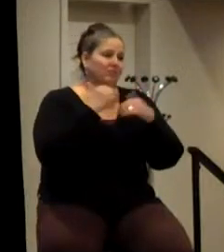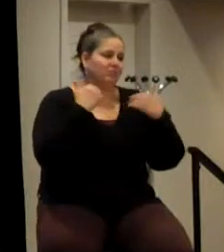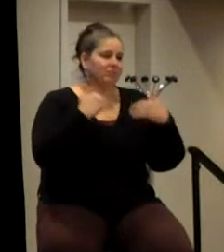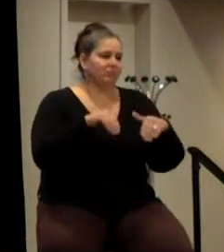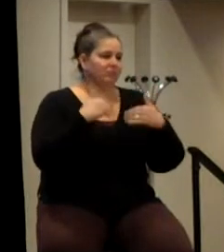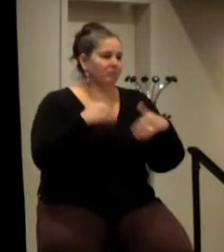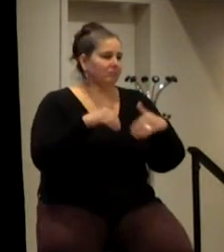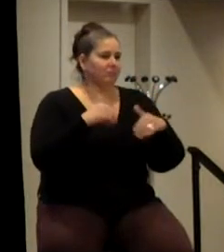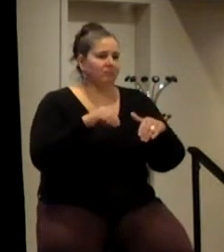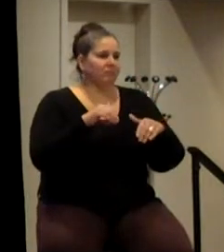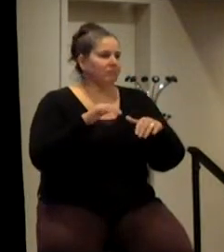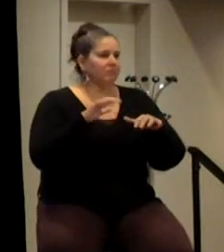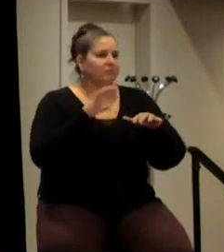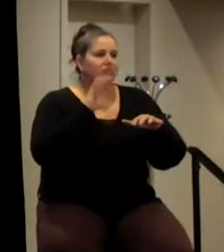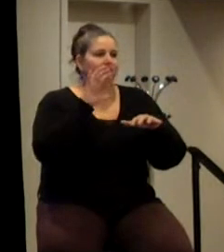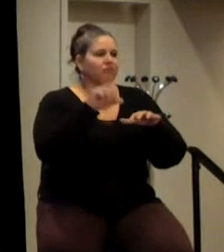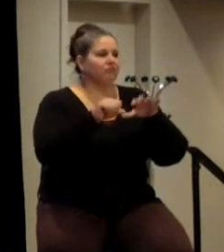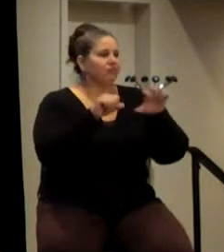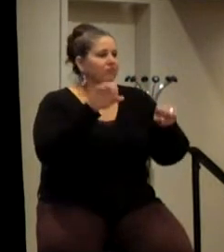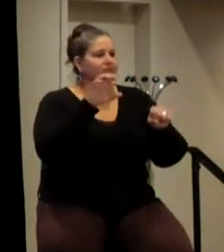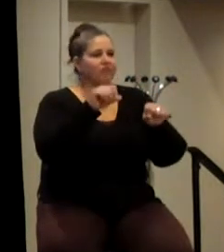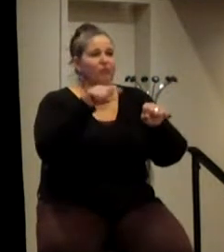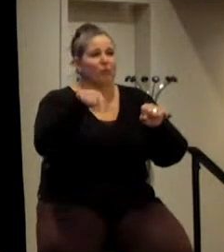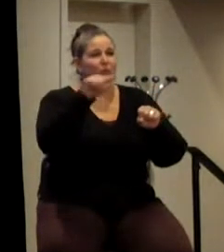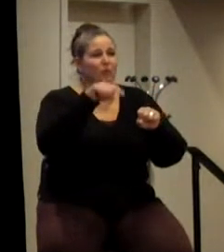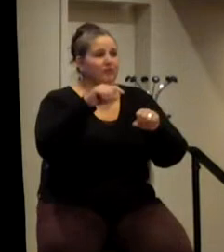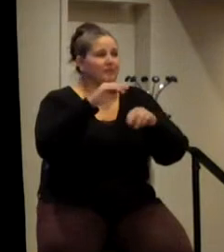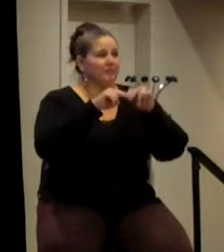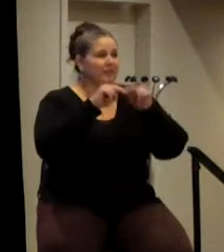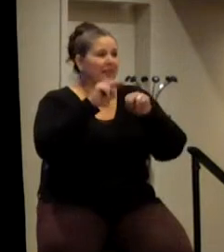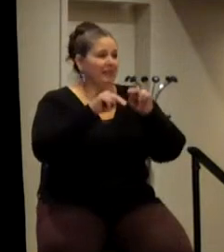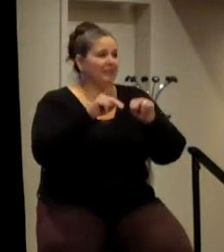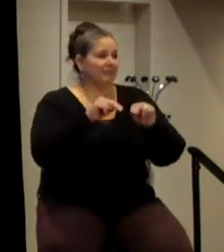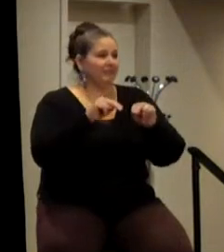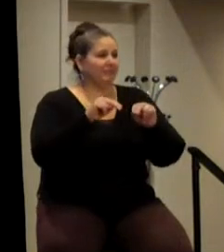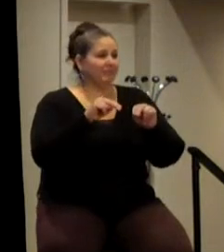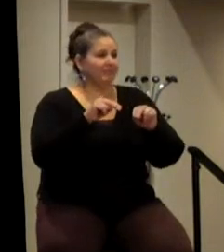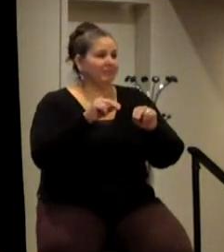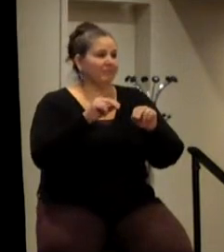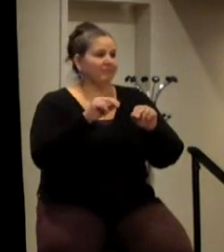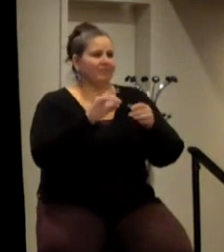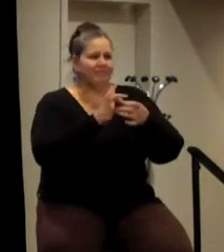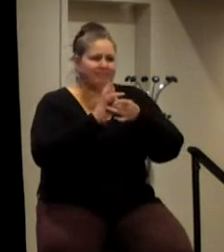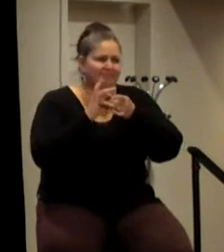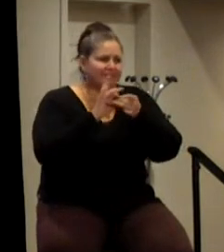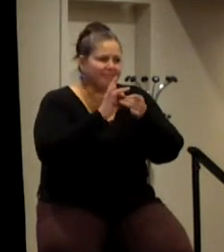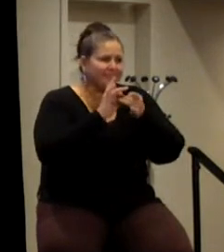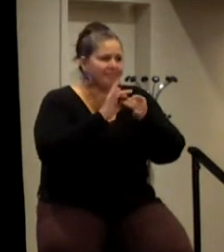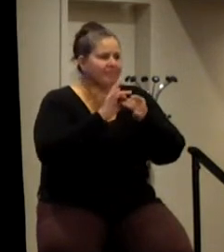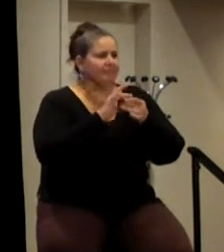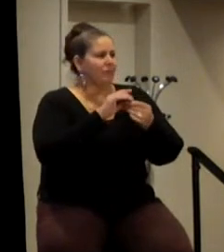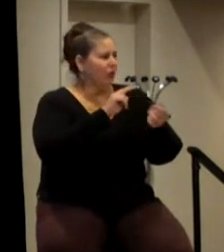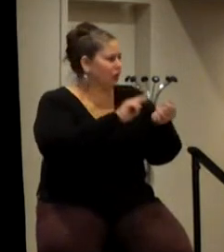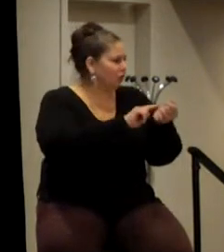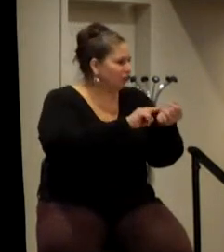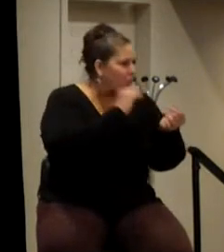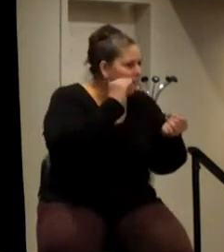There is a direct pipeline with positive cases from senior facilities to the hospitals to the ICU room.